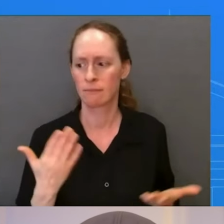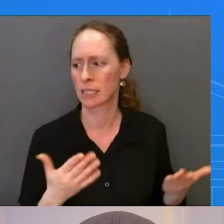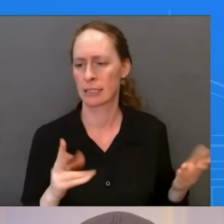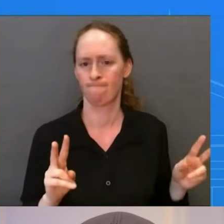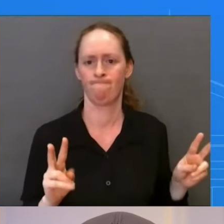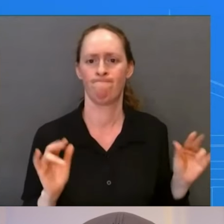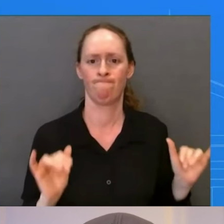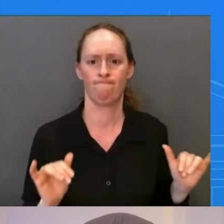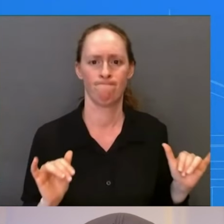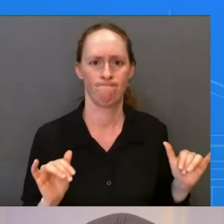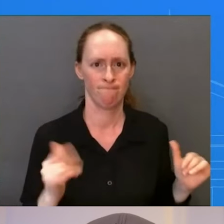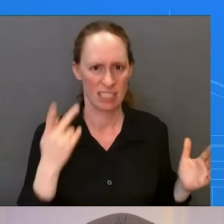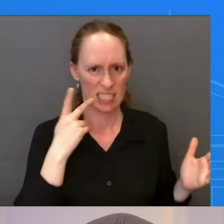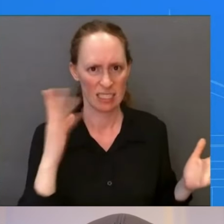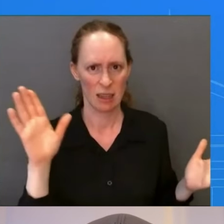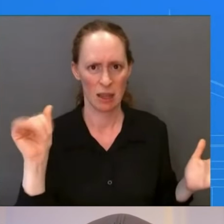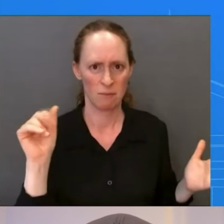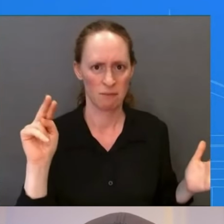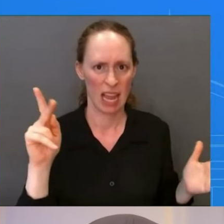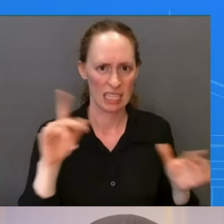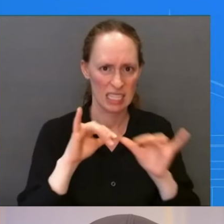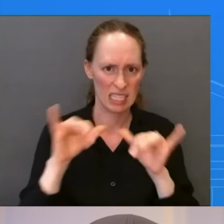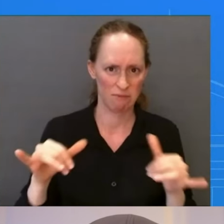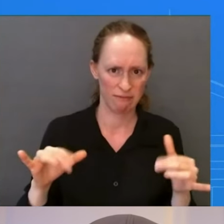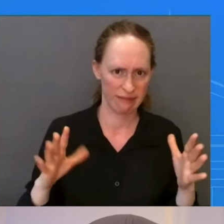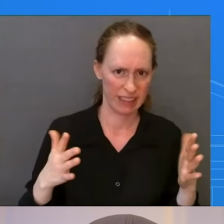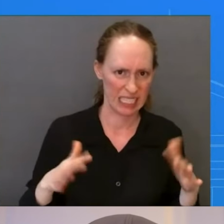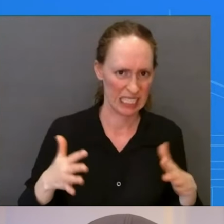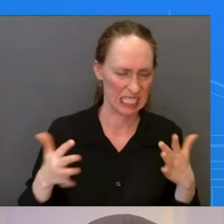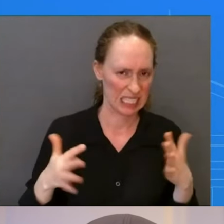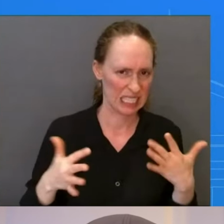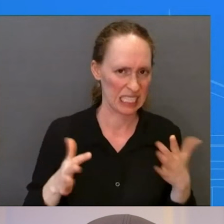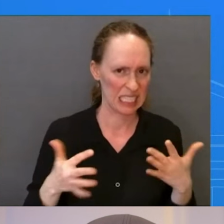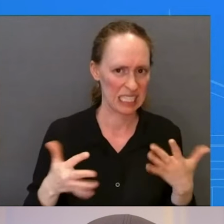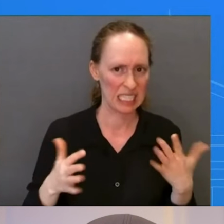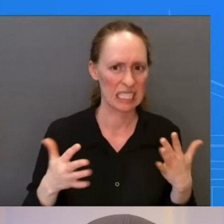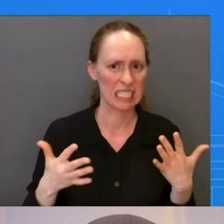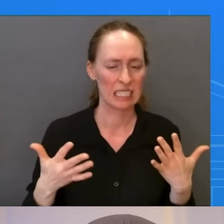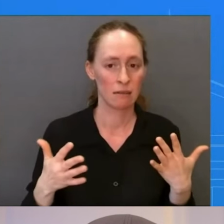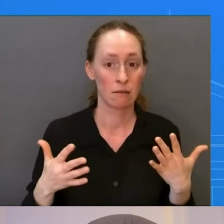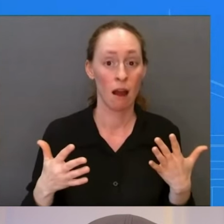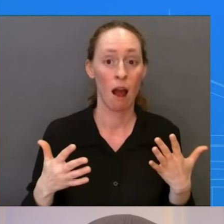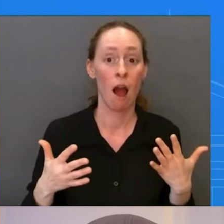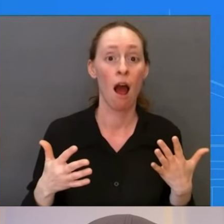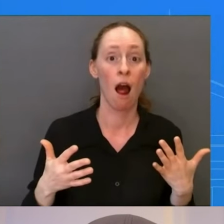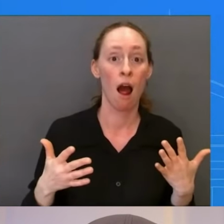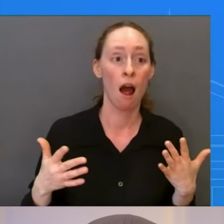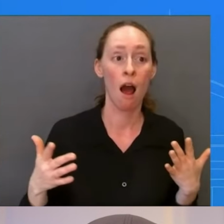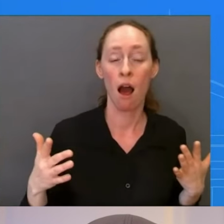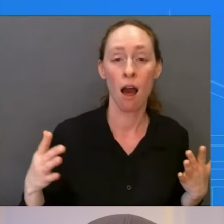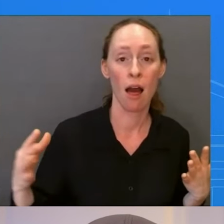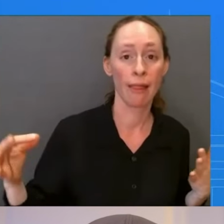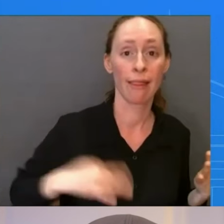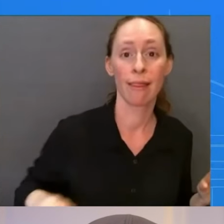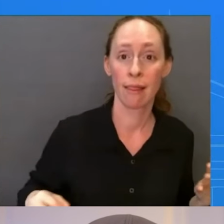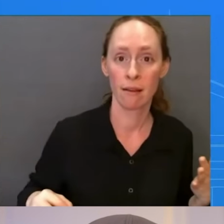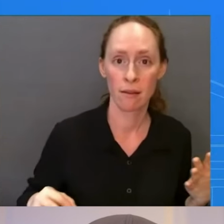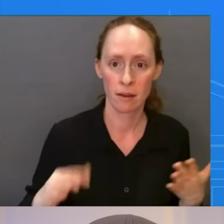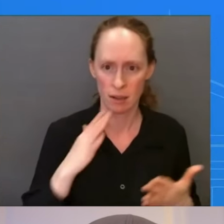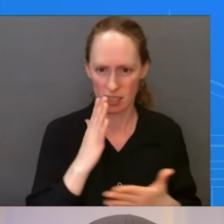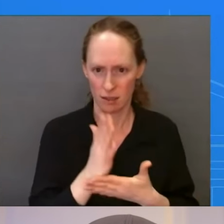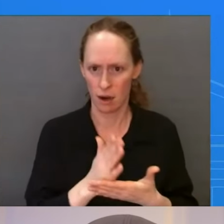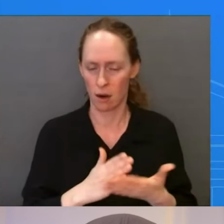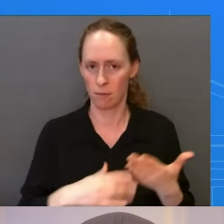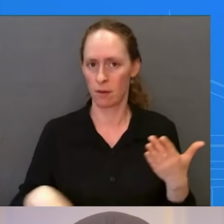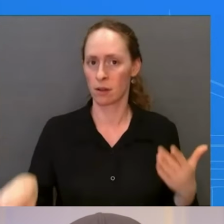as an opportunity to make a buck. Because, for instance, we've already seen some members of Congress who have had what seems like particularly